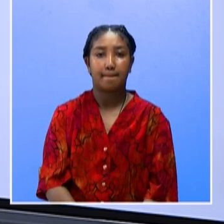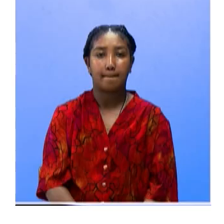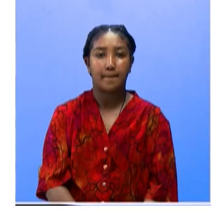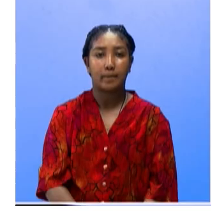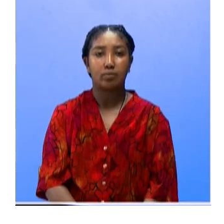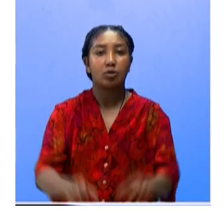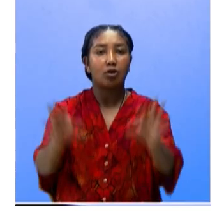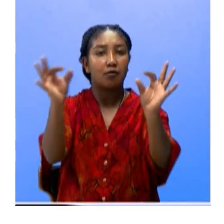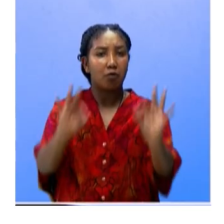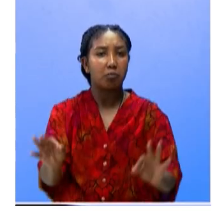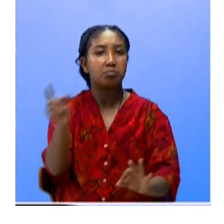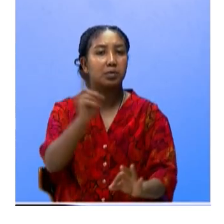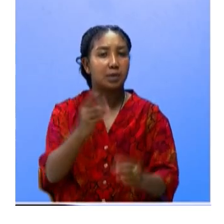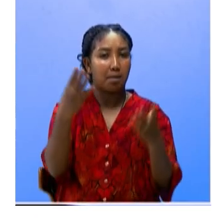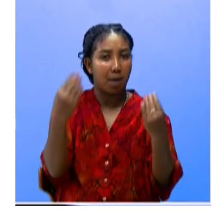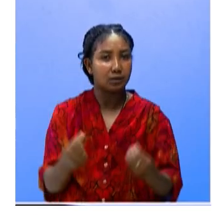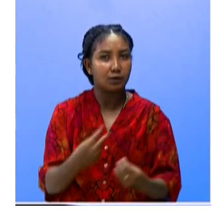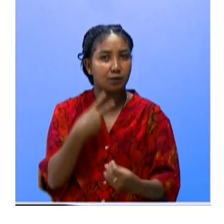What about the form